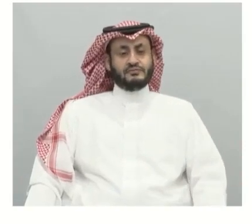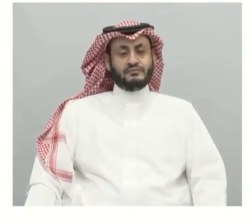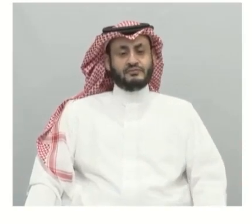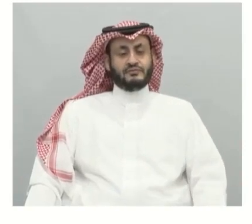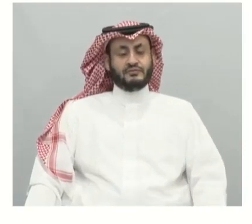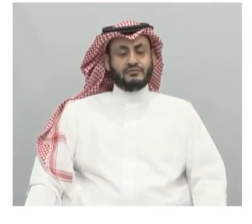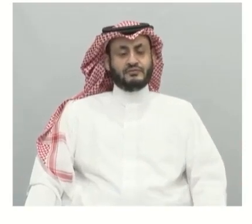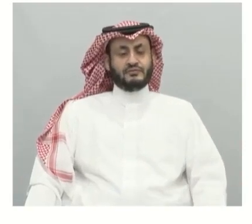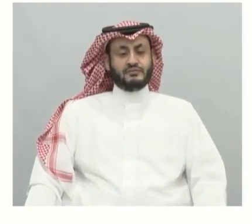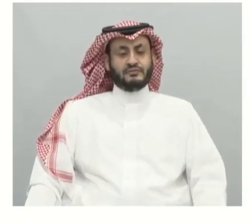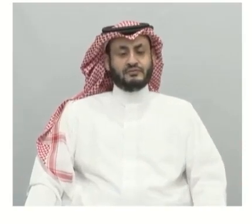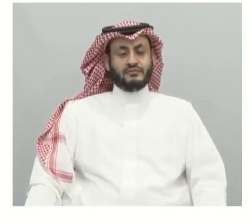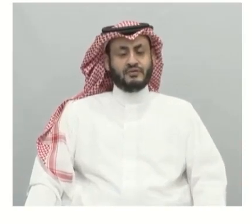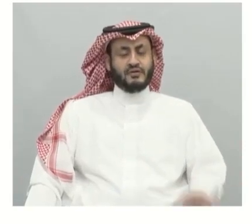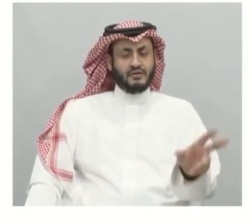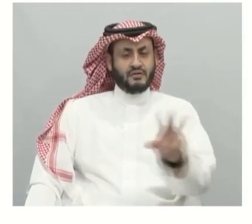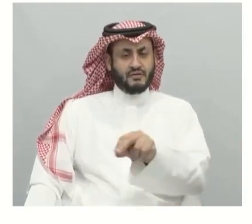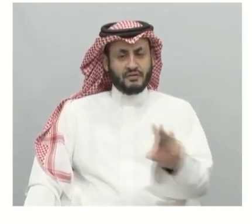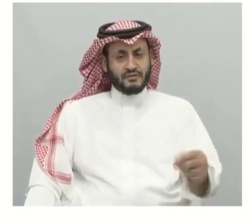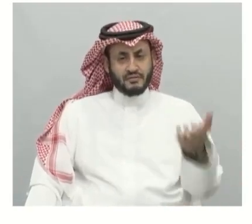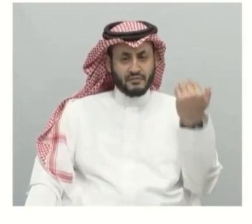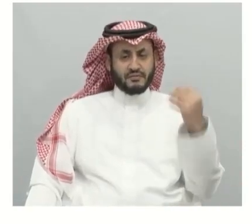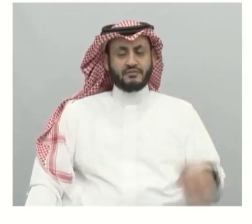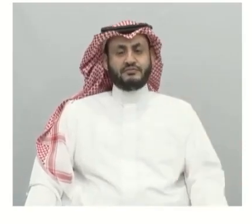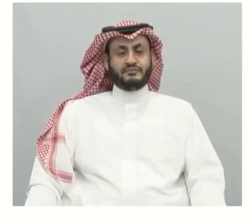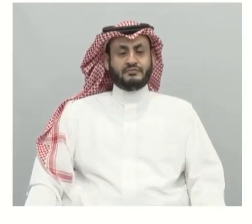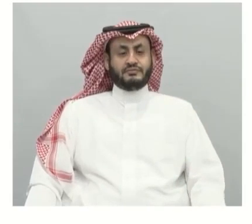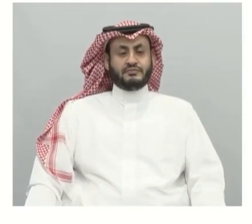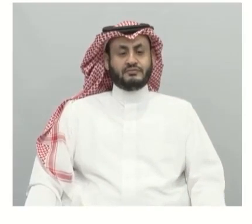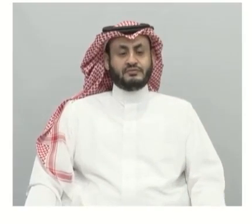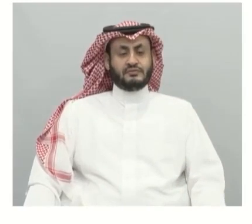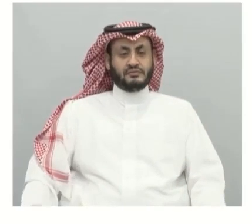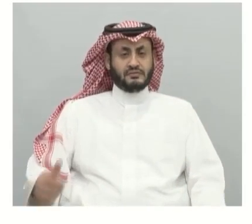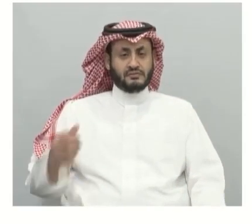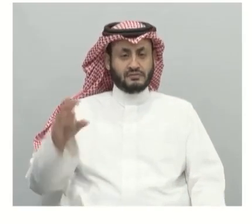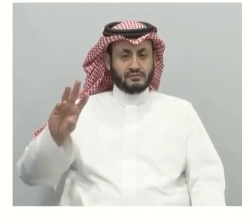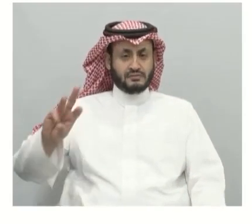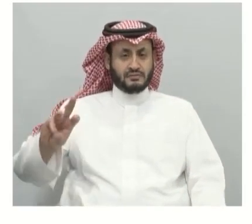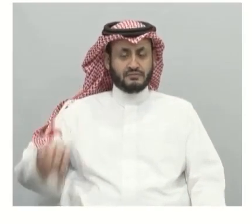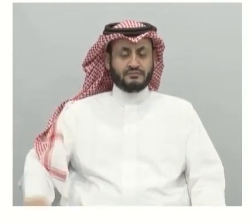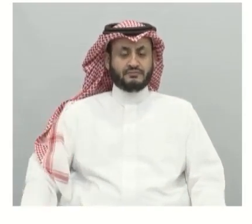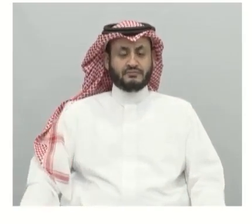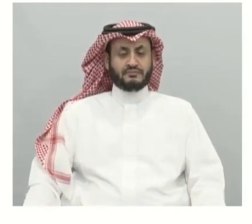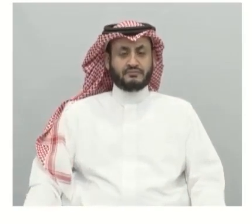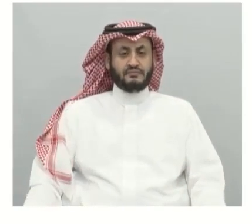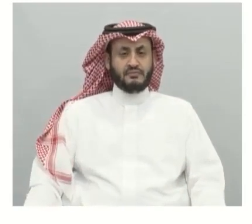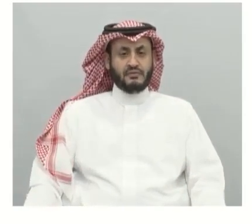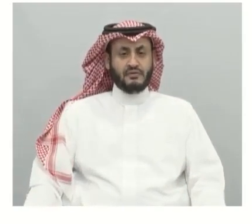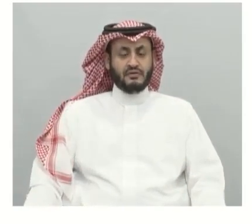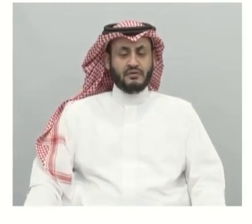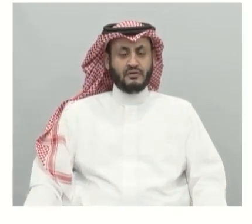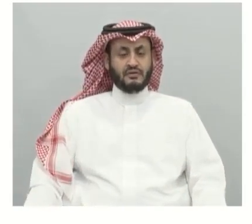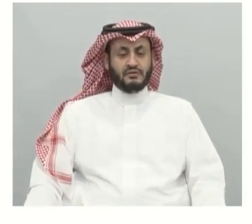clues and complete the word for each country. Let's go to number six. Beijing is